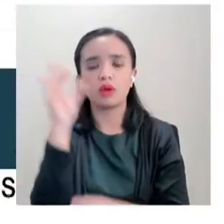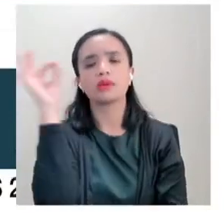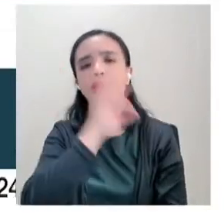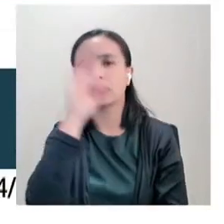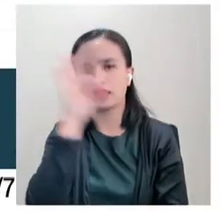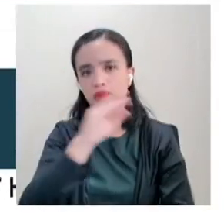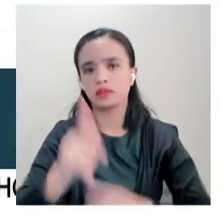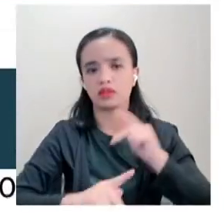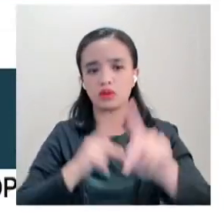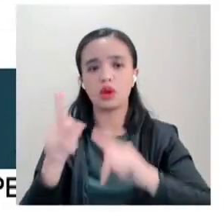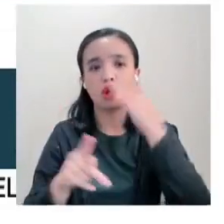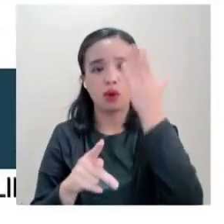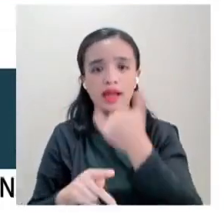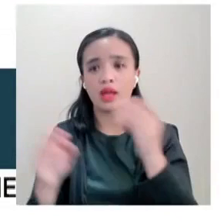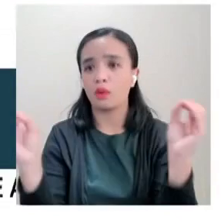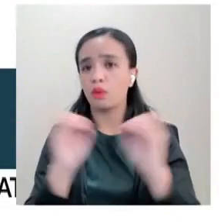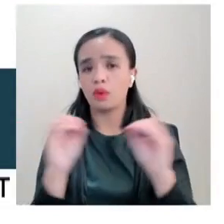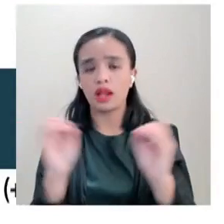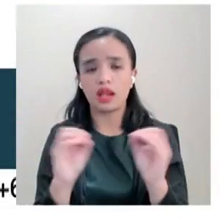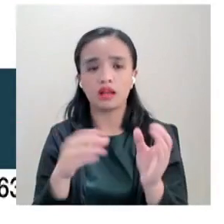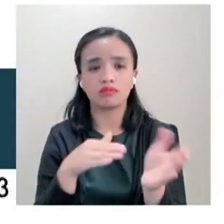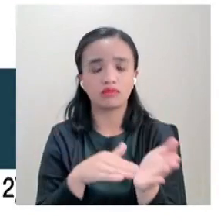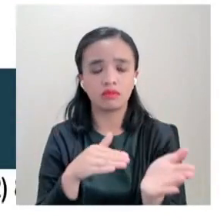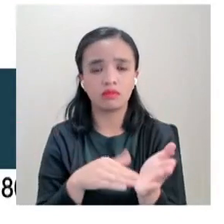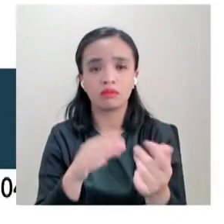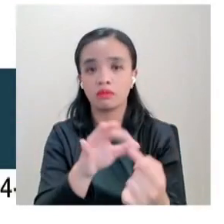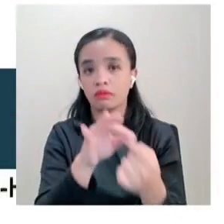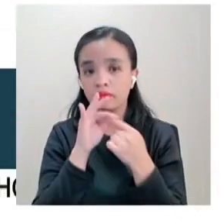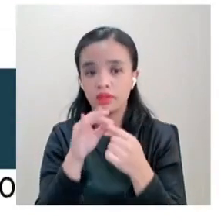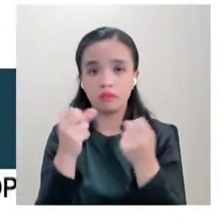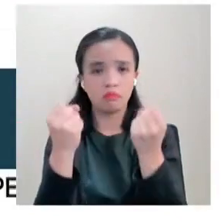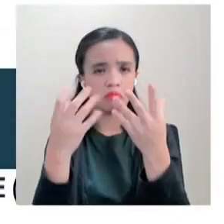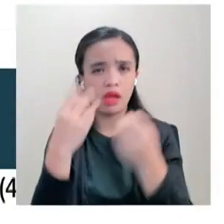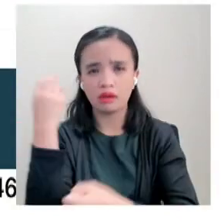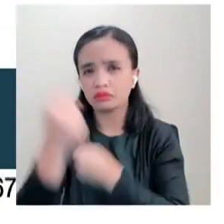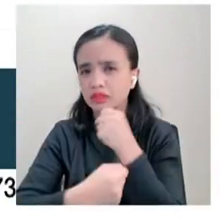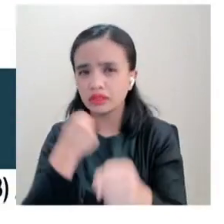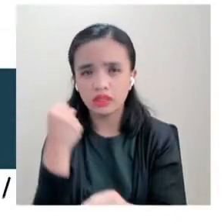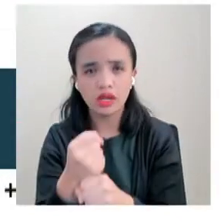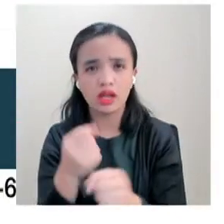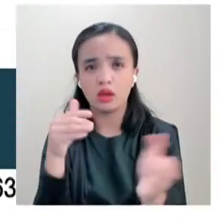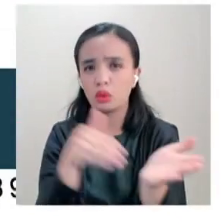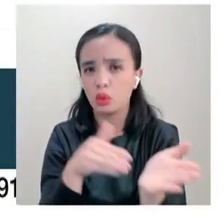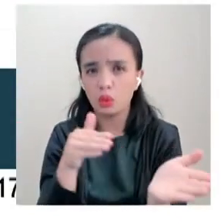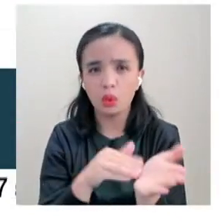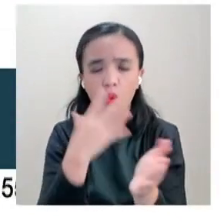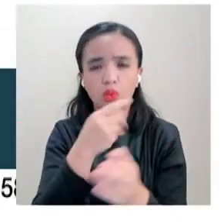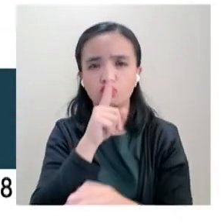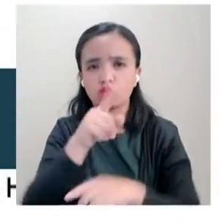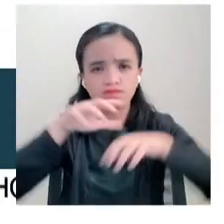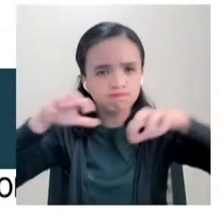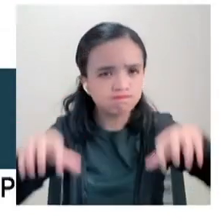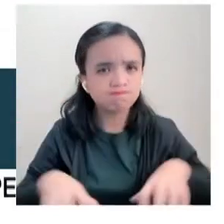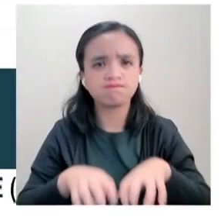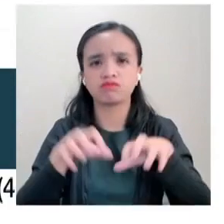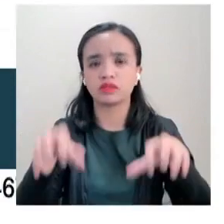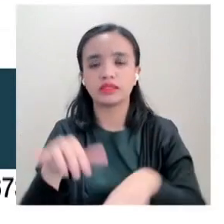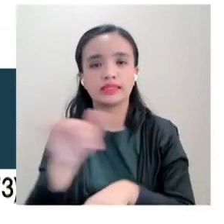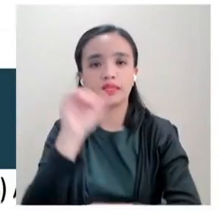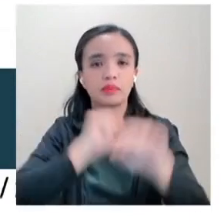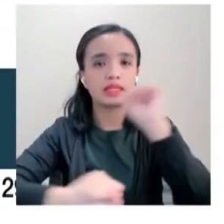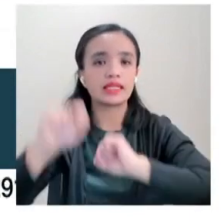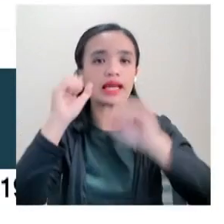because no doctor, especially for the several years, no, na maraming doctor who are really hardworking and even are scientists and